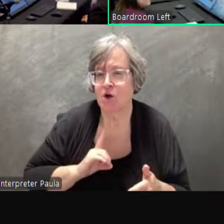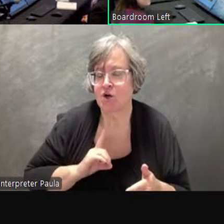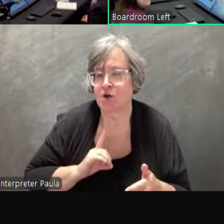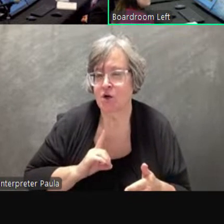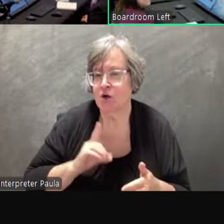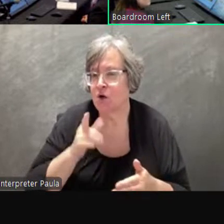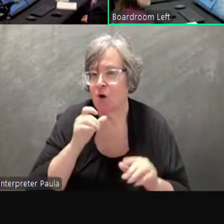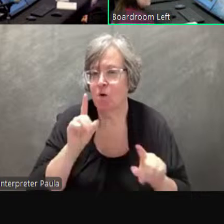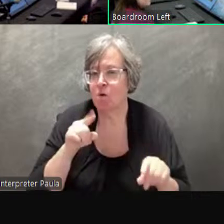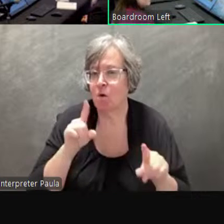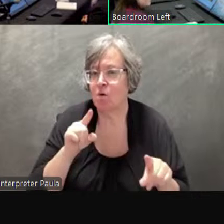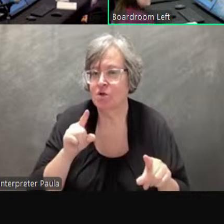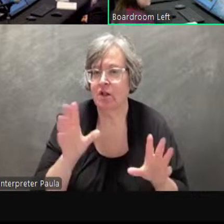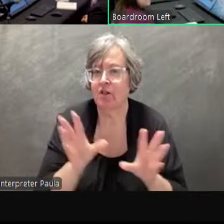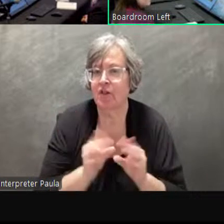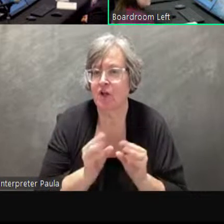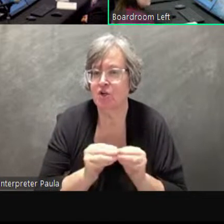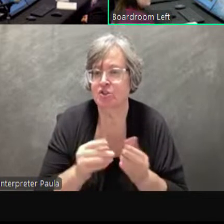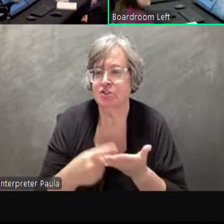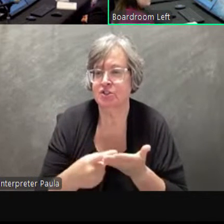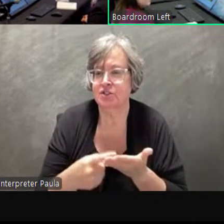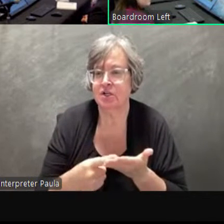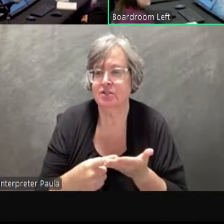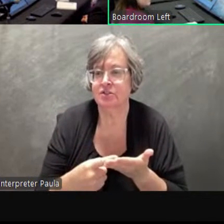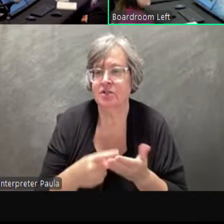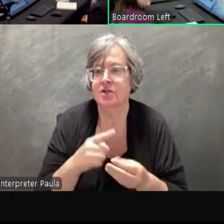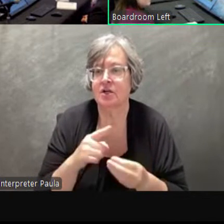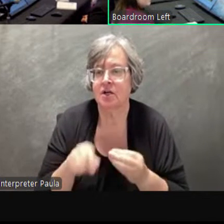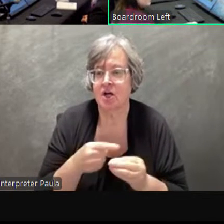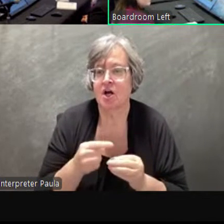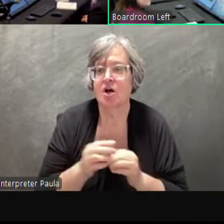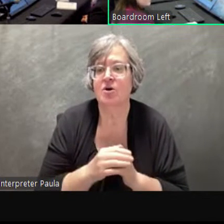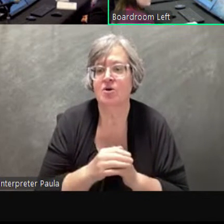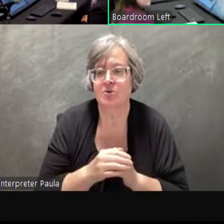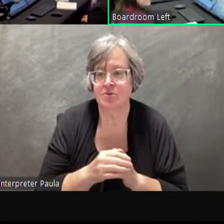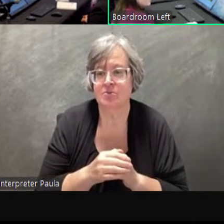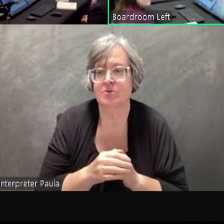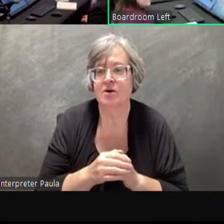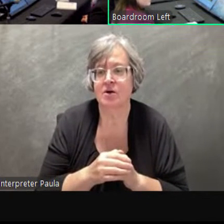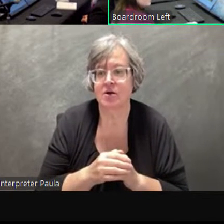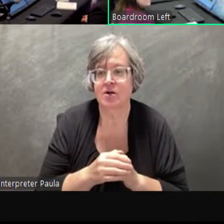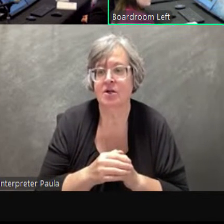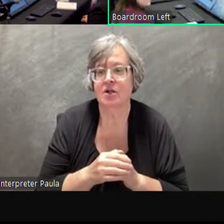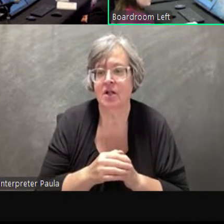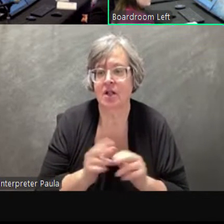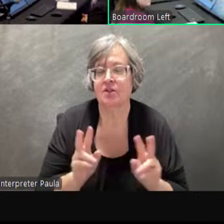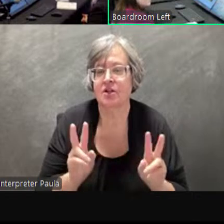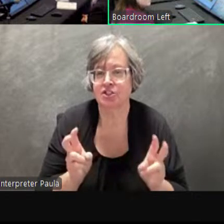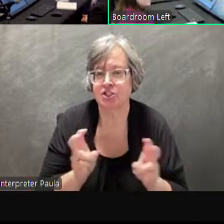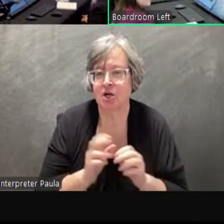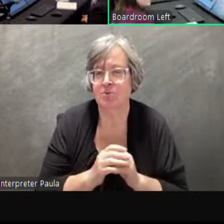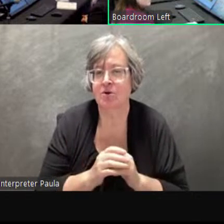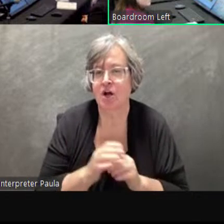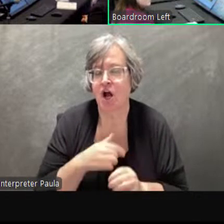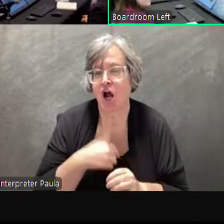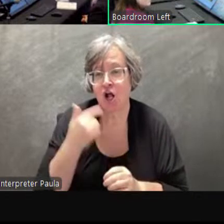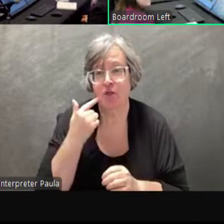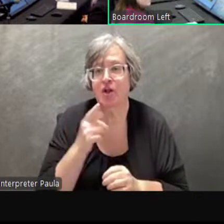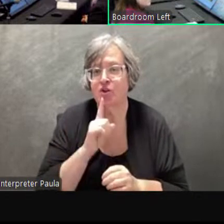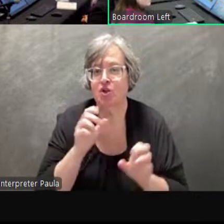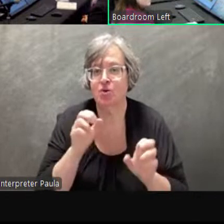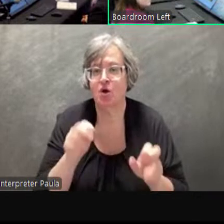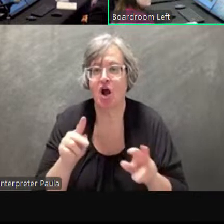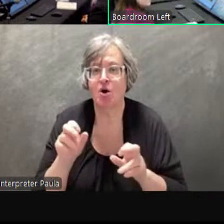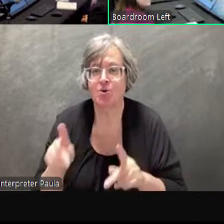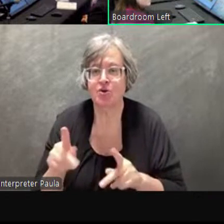to all these hearings and speak to those issues as part of the broader topic of discussion. But, you know, I think there are